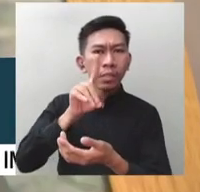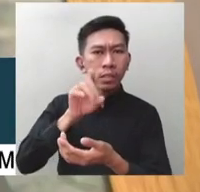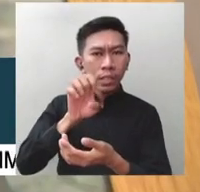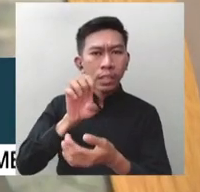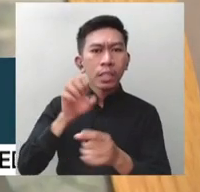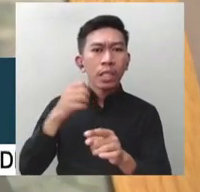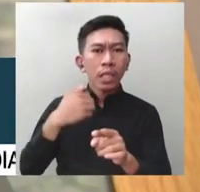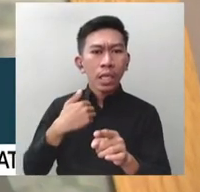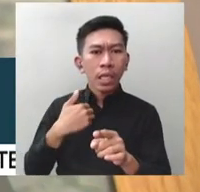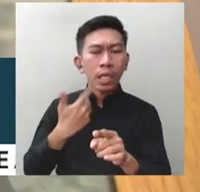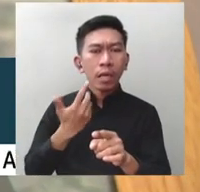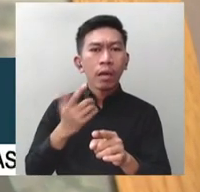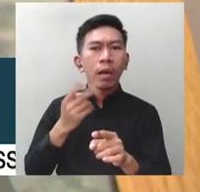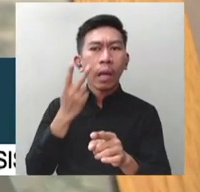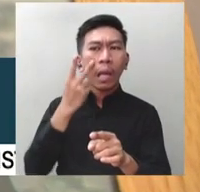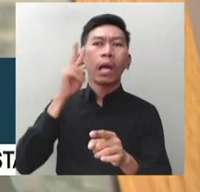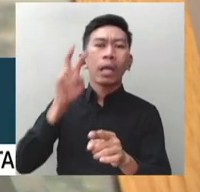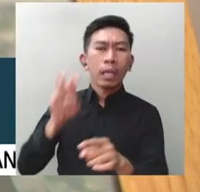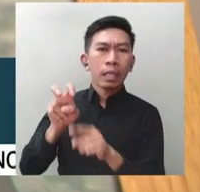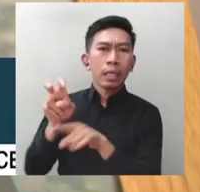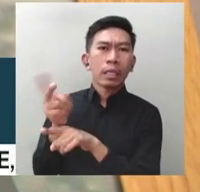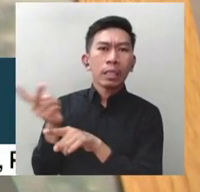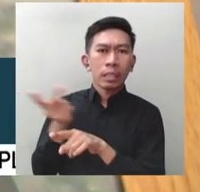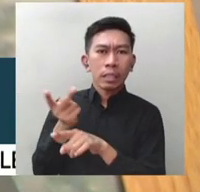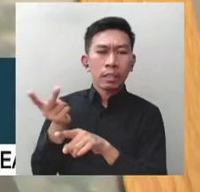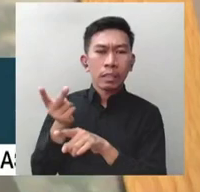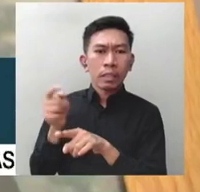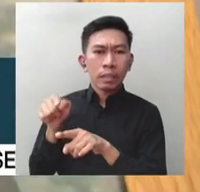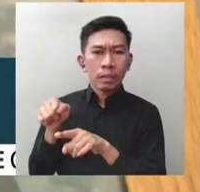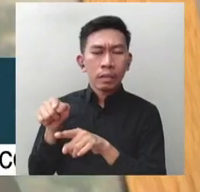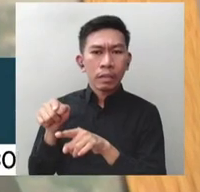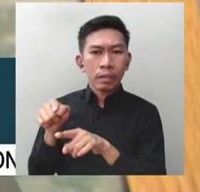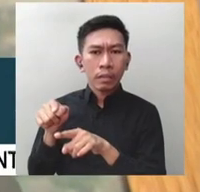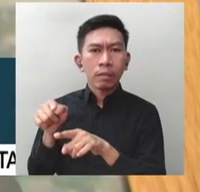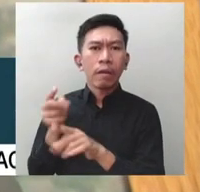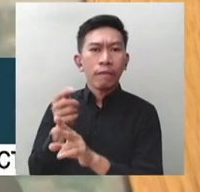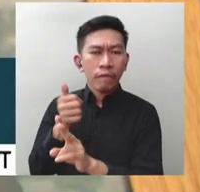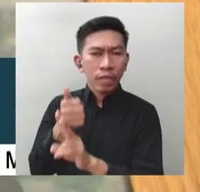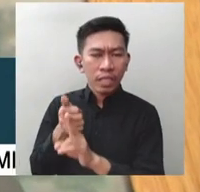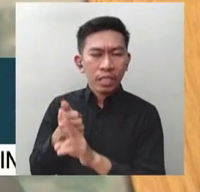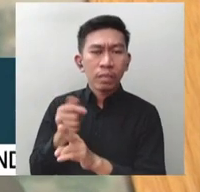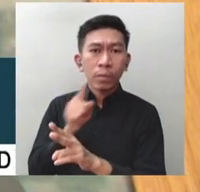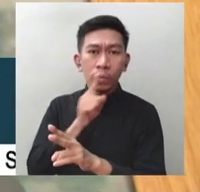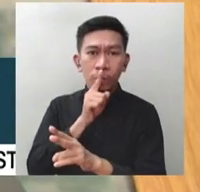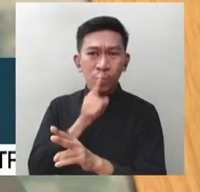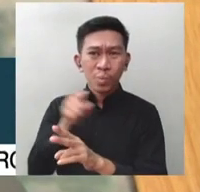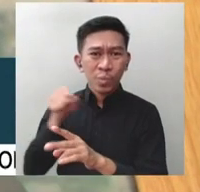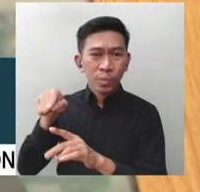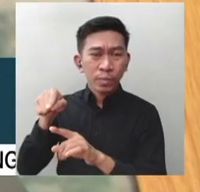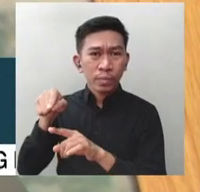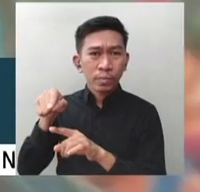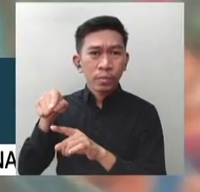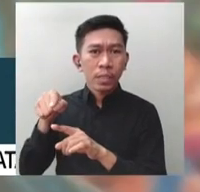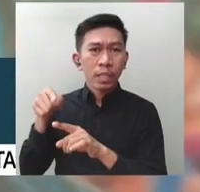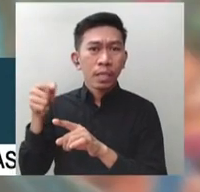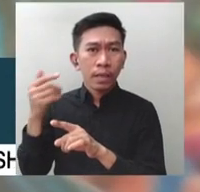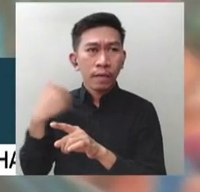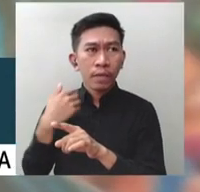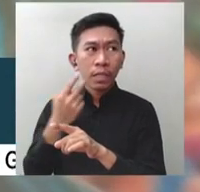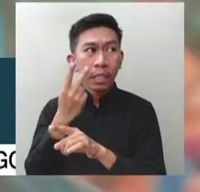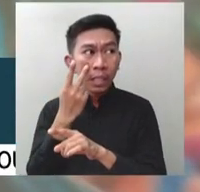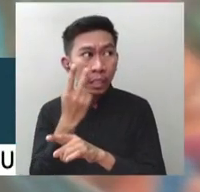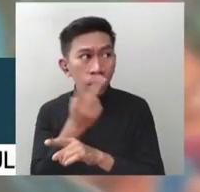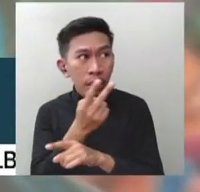the operating team encountered the victim, who accordingly was upon seeing the presence of the